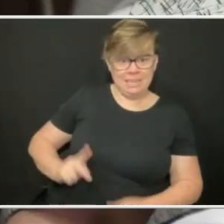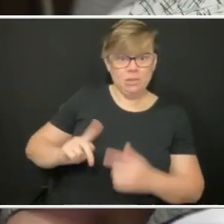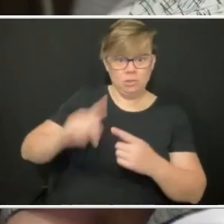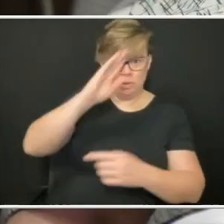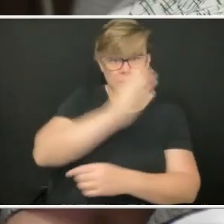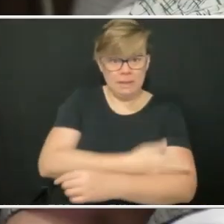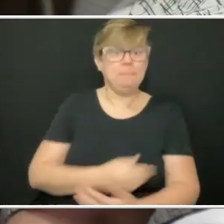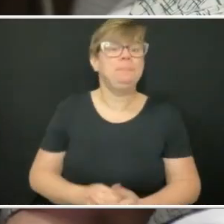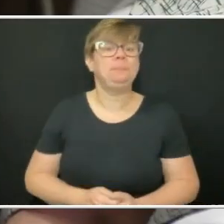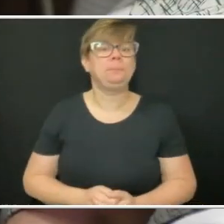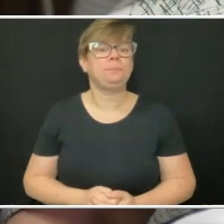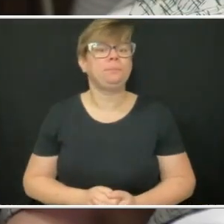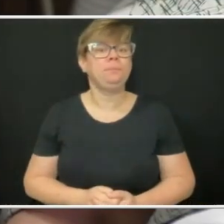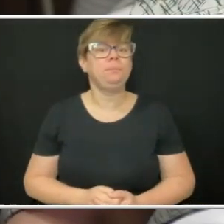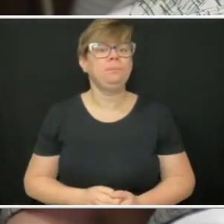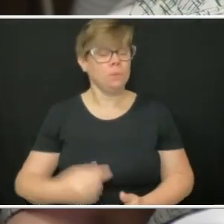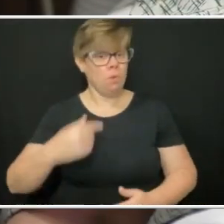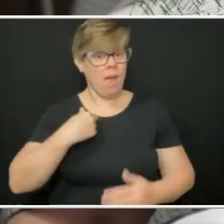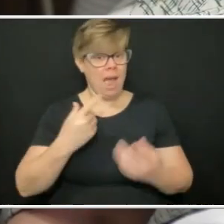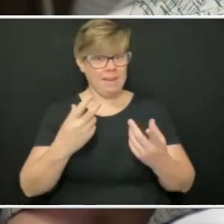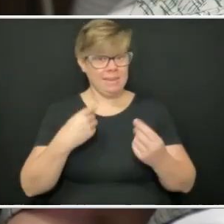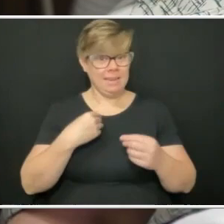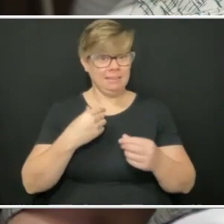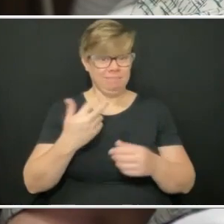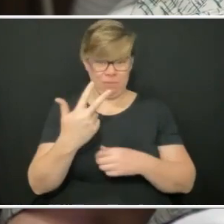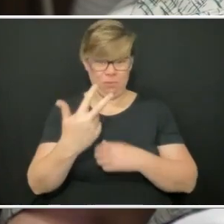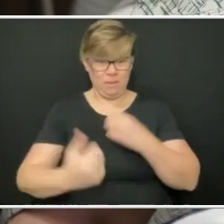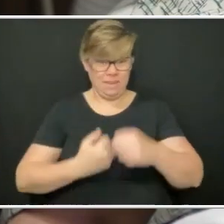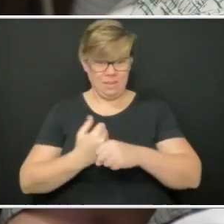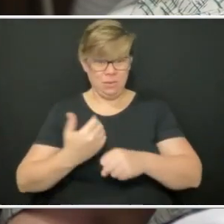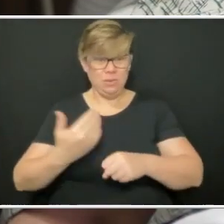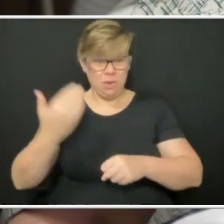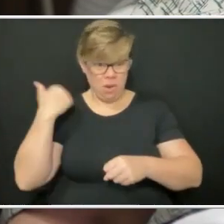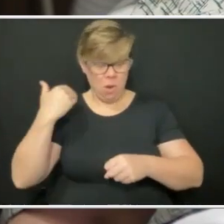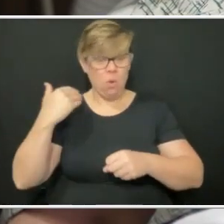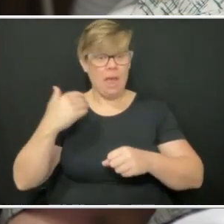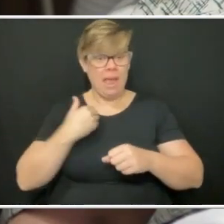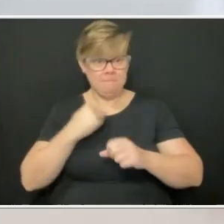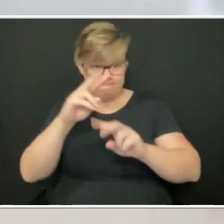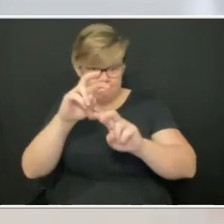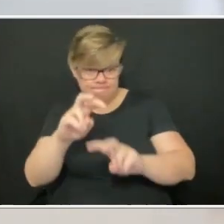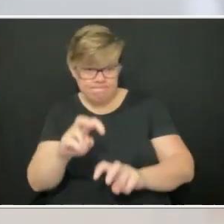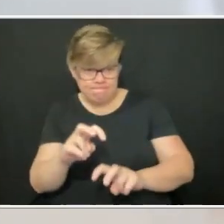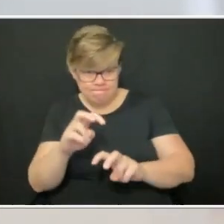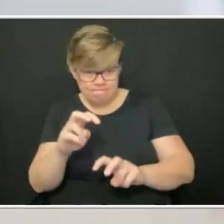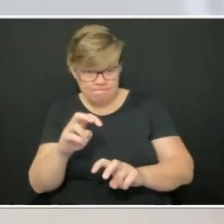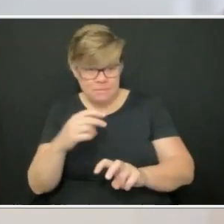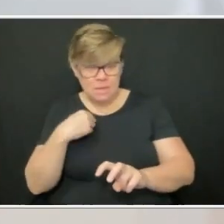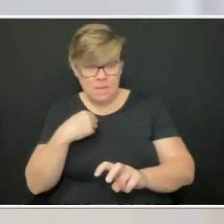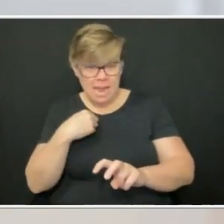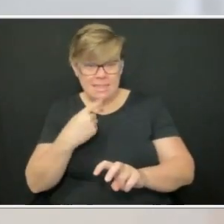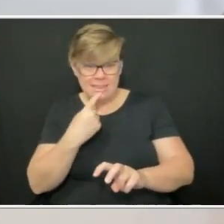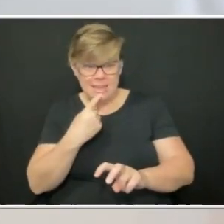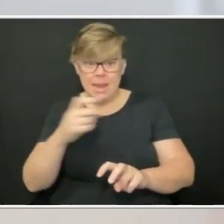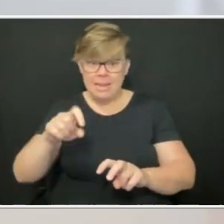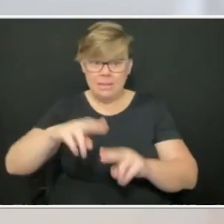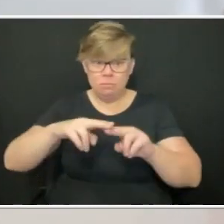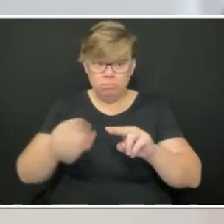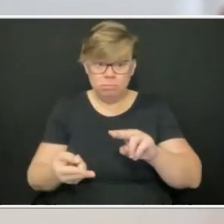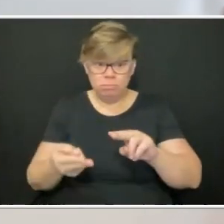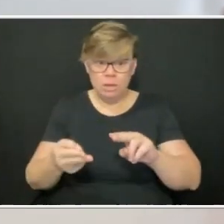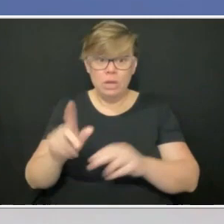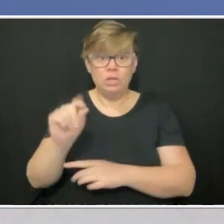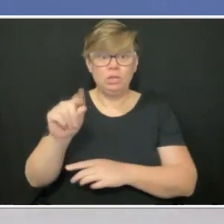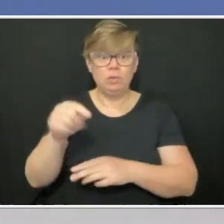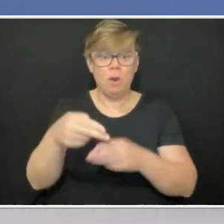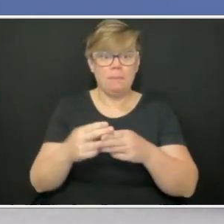I did a workup about 3 years ago, and they told me at the time that I needed to lose 20 pounds. So I thought,